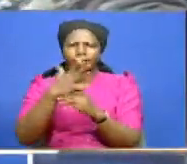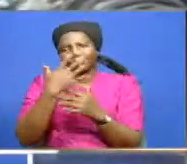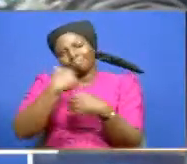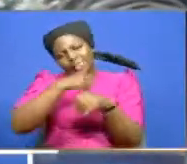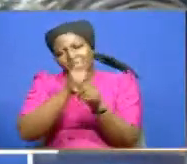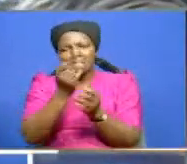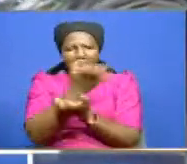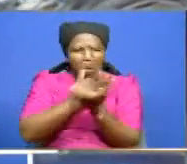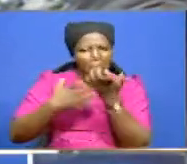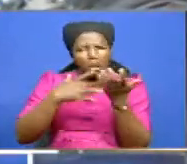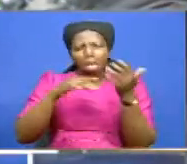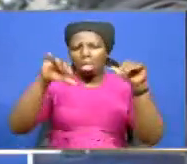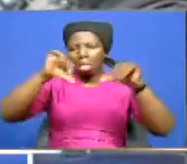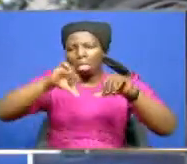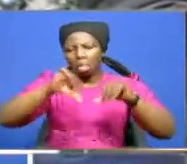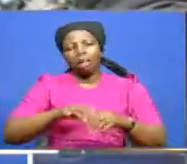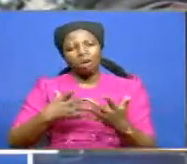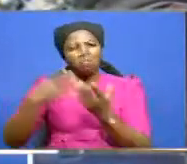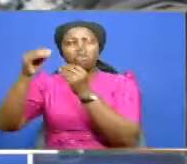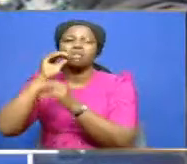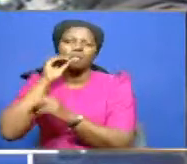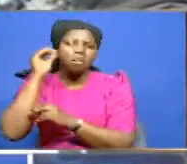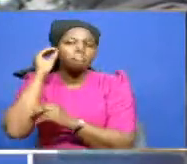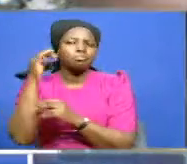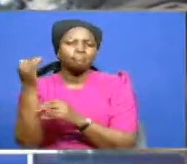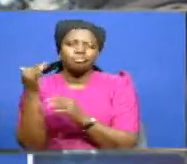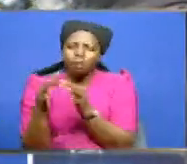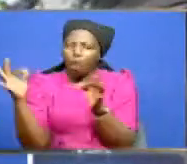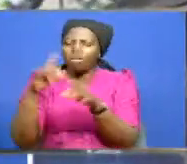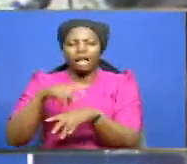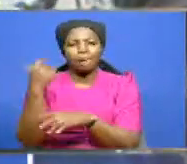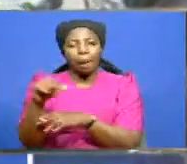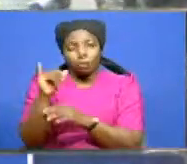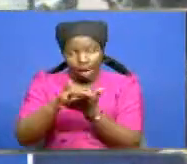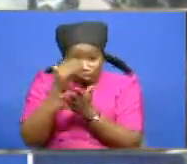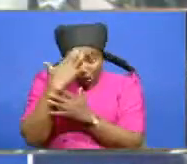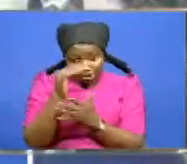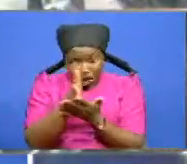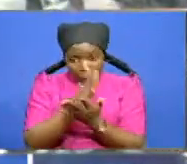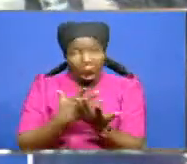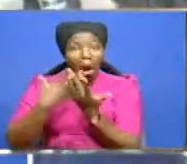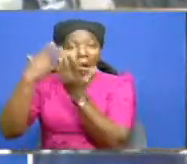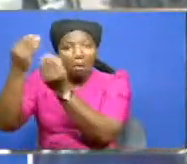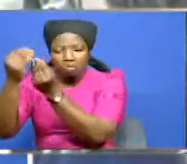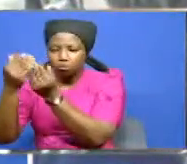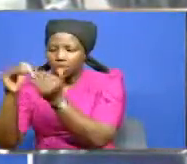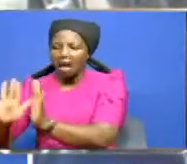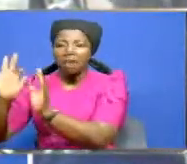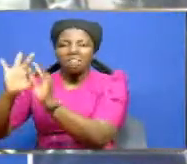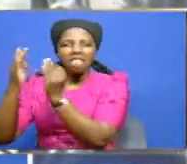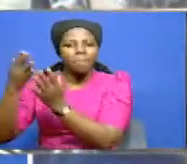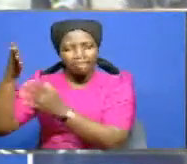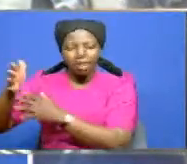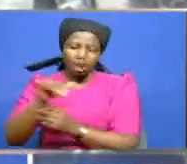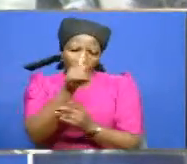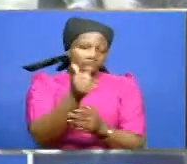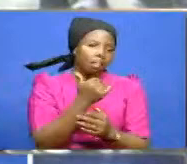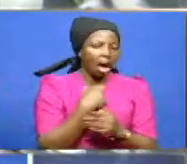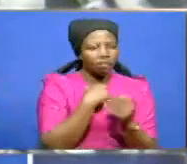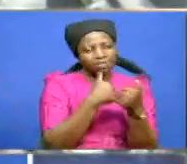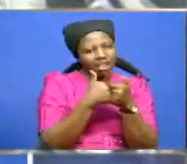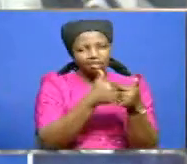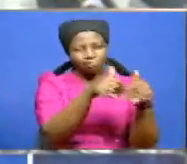mrefu. Ndio maana sasa wengi wanaenda wakiacha jamii nyumbani, wengine matatizo ya matanga, wengine wanaenda